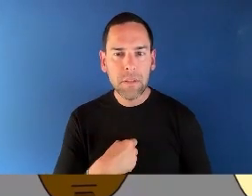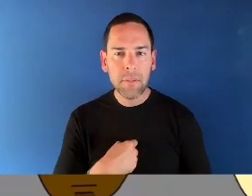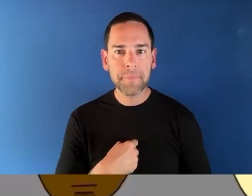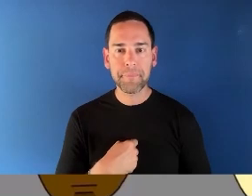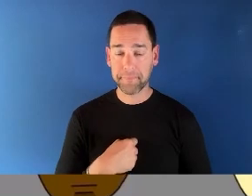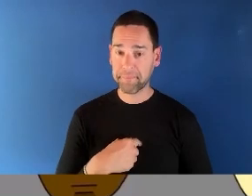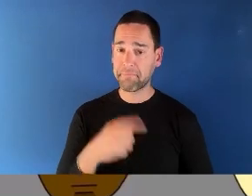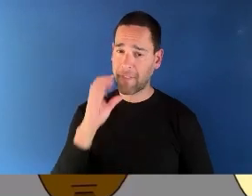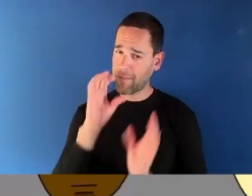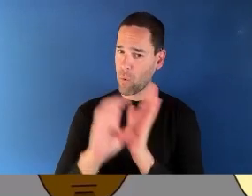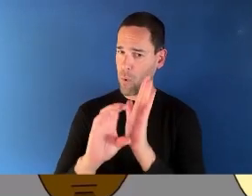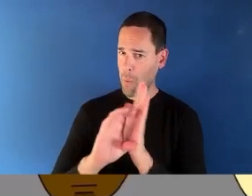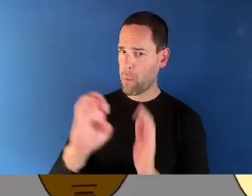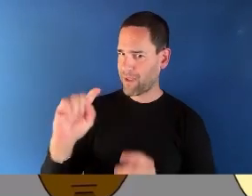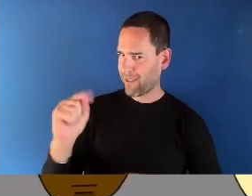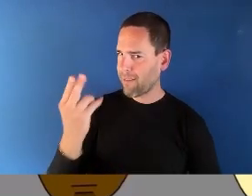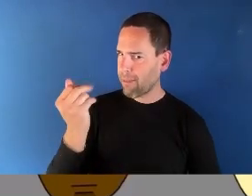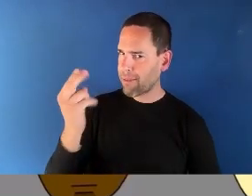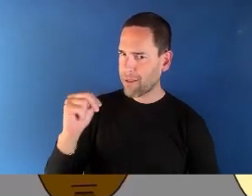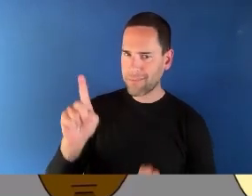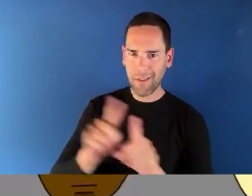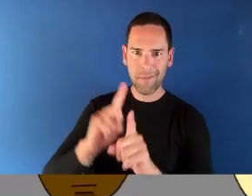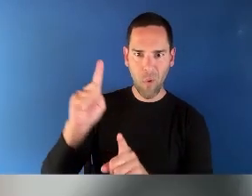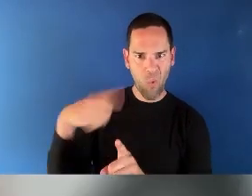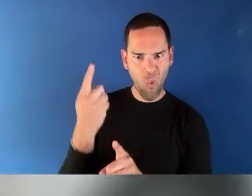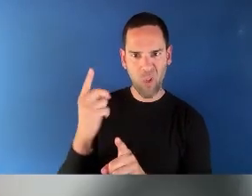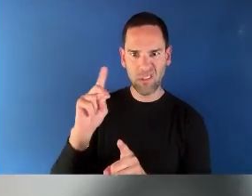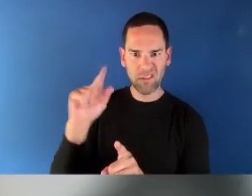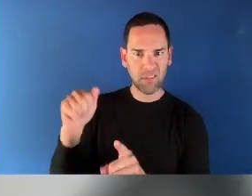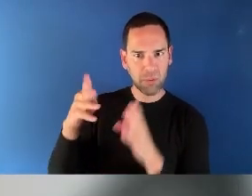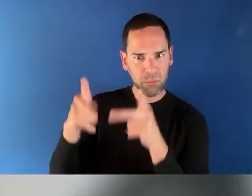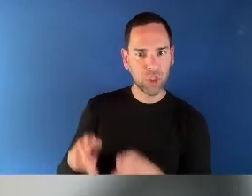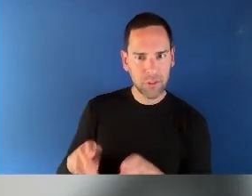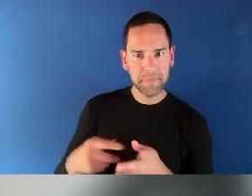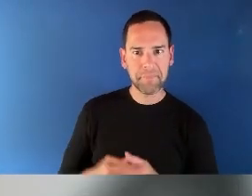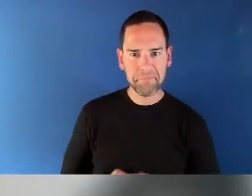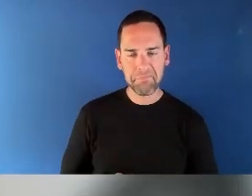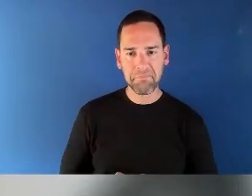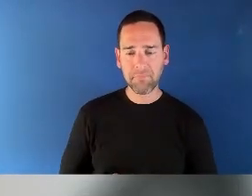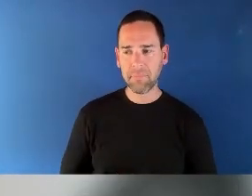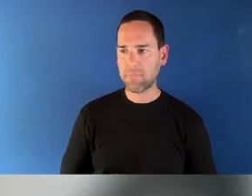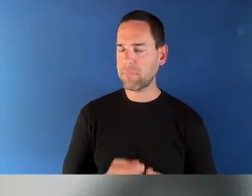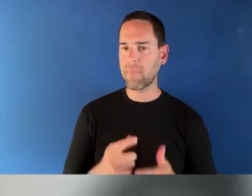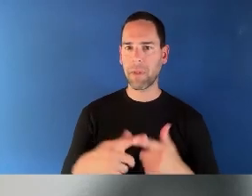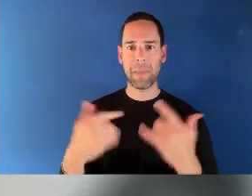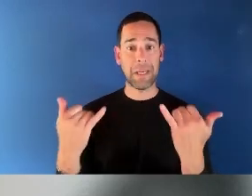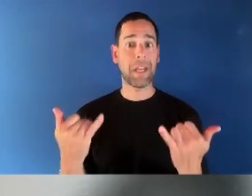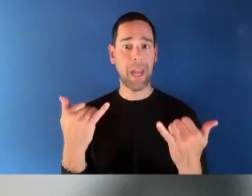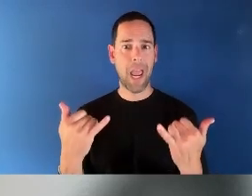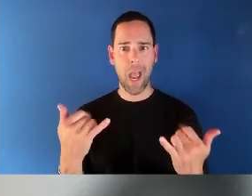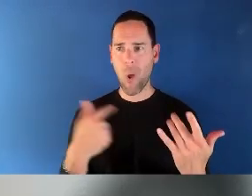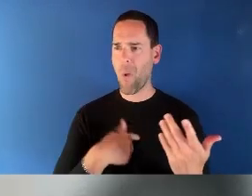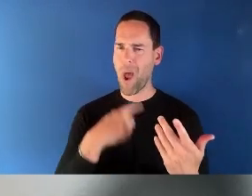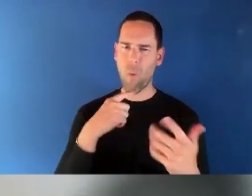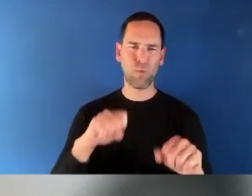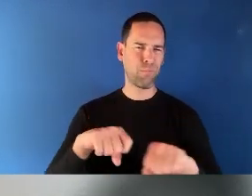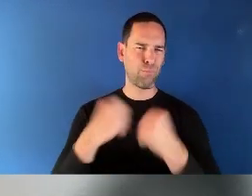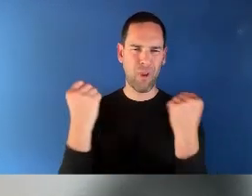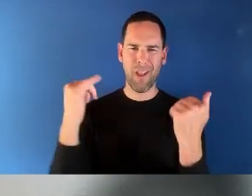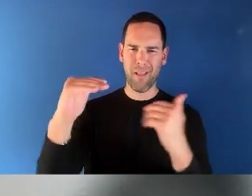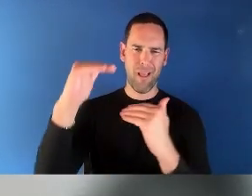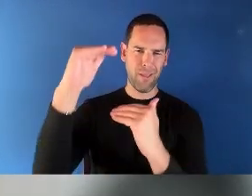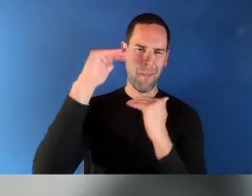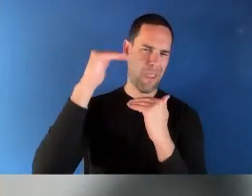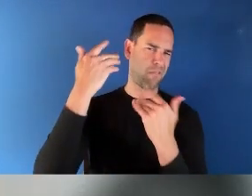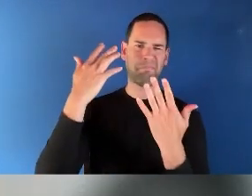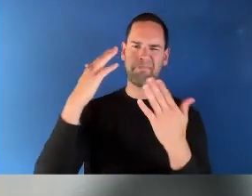the only disabled person. So I really wanted to break those limits and